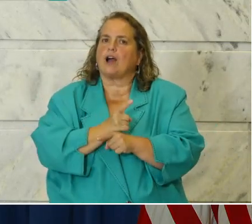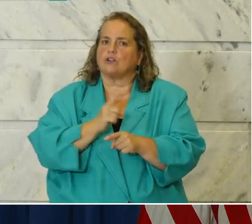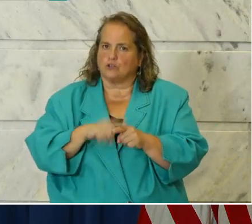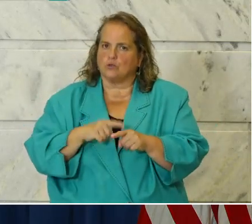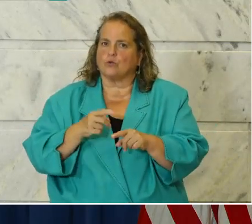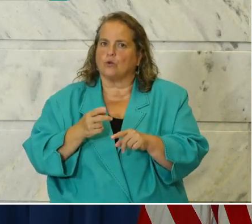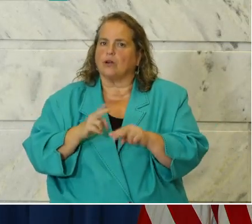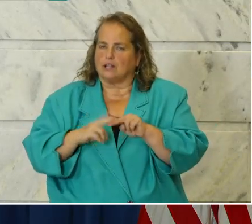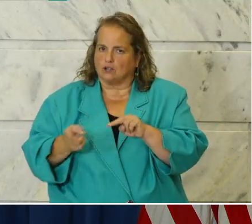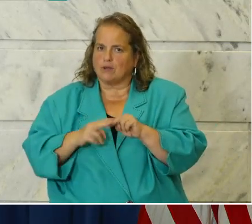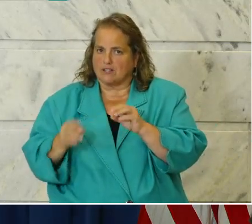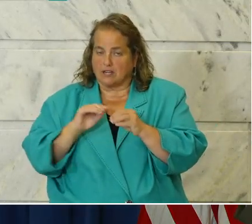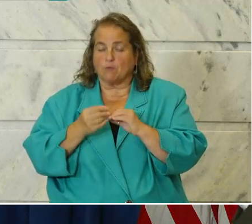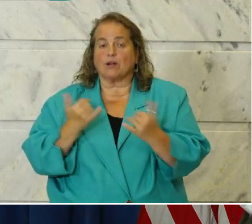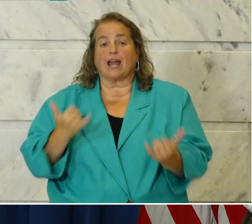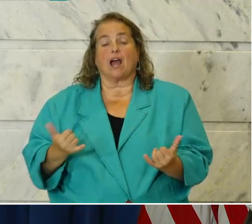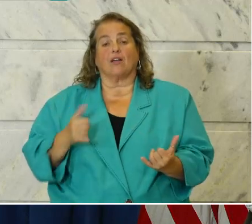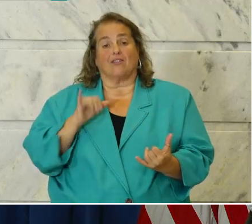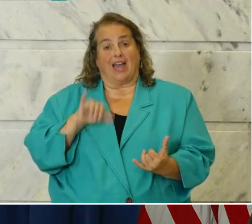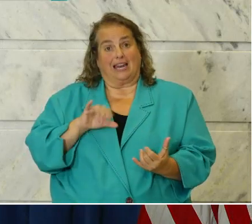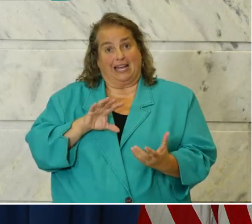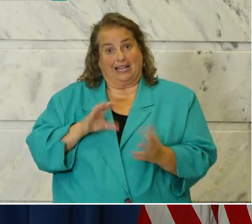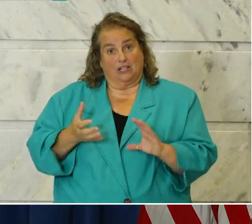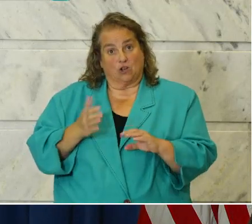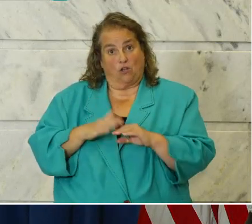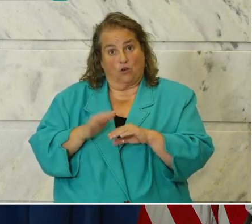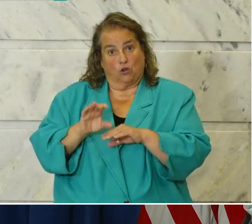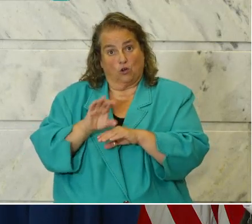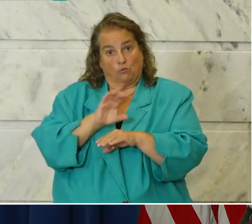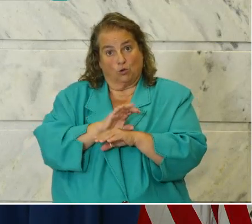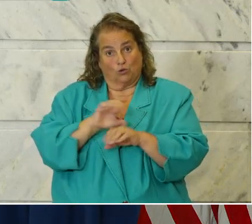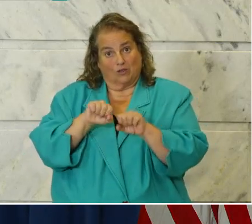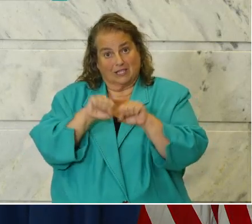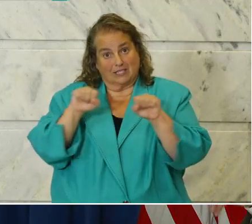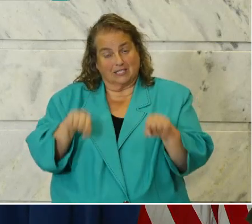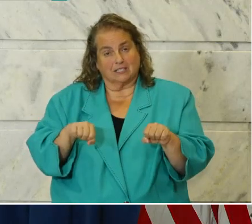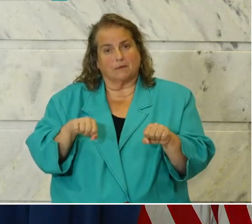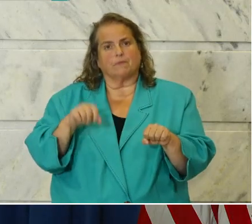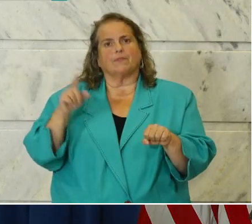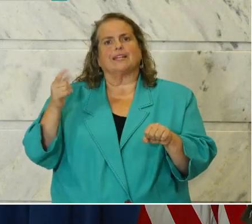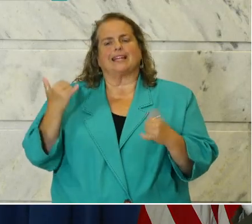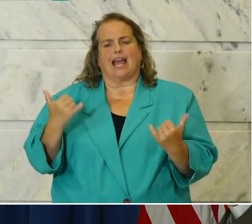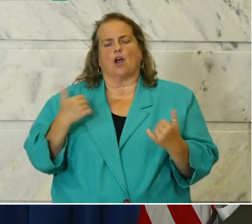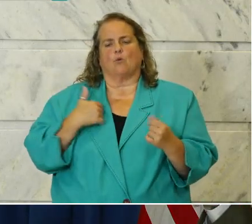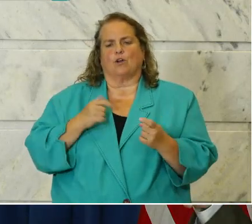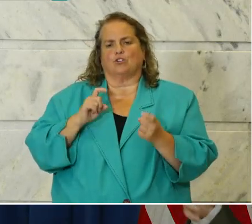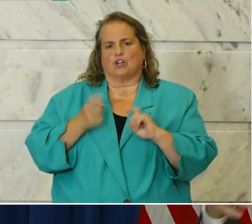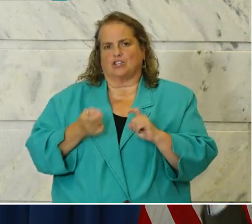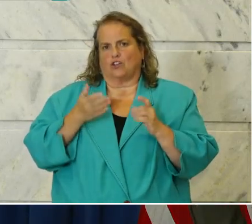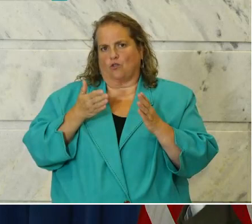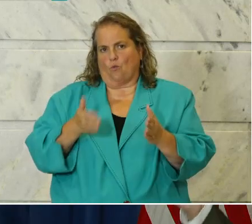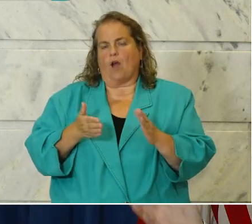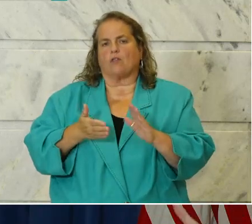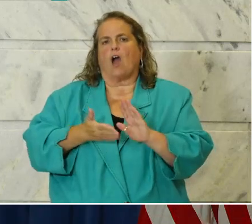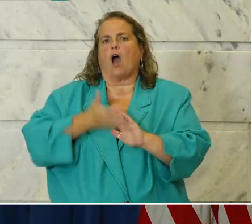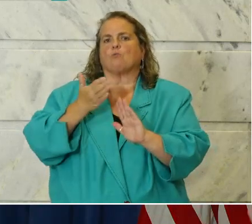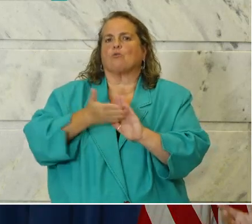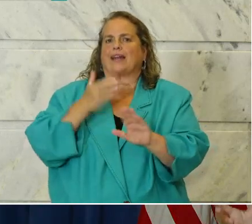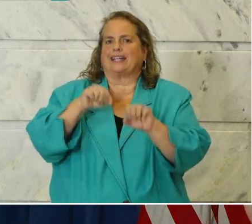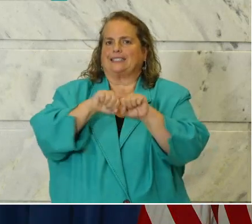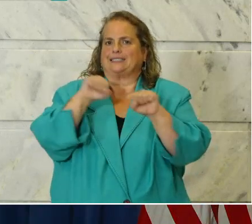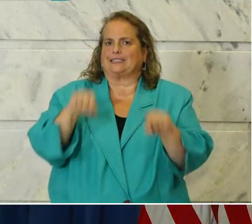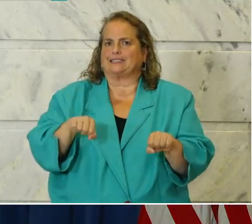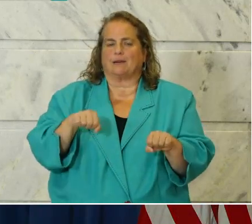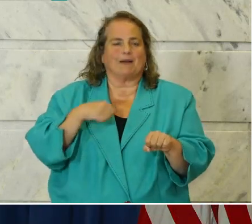Now, the glitch we've had is Deloitte does our computer system, and they were changing the way that the operating system worked in some way that I